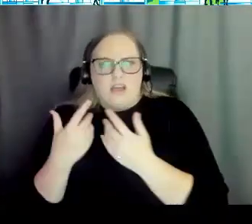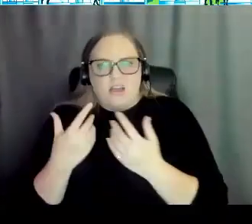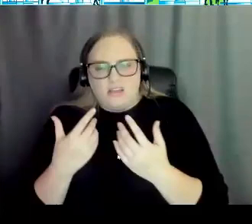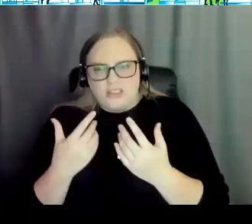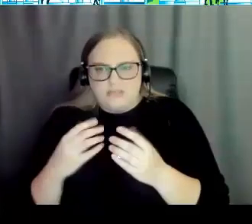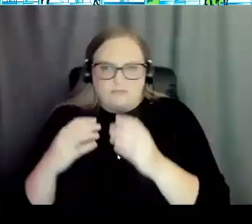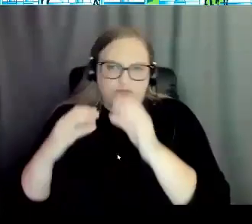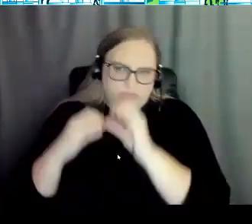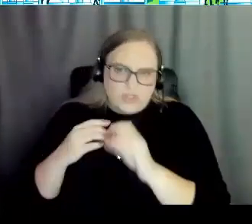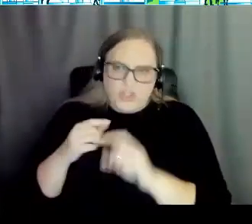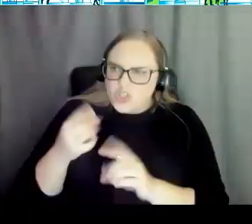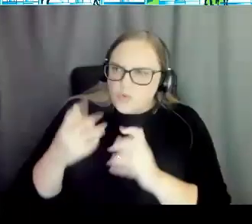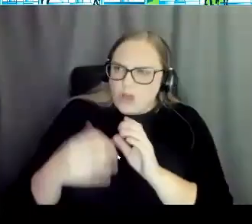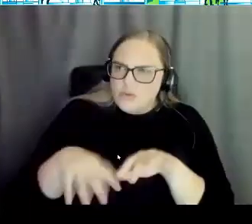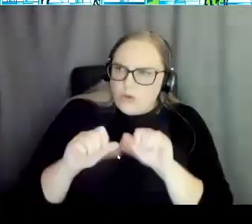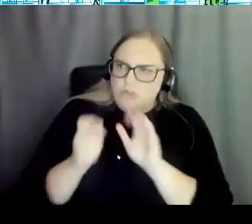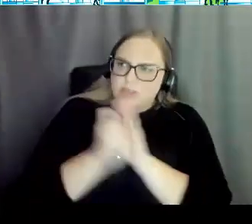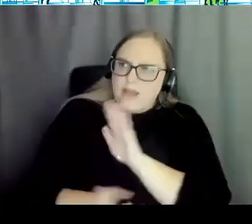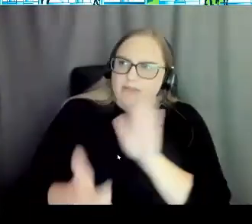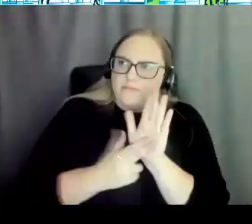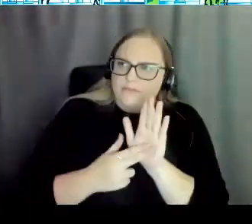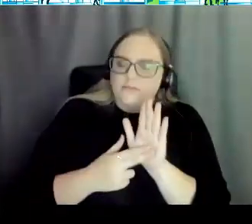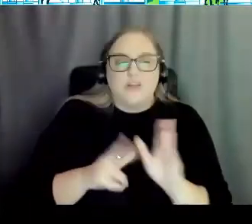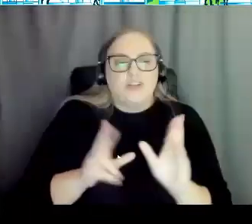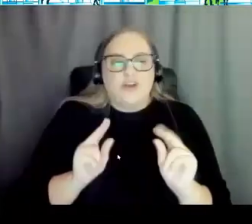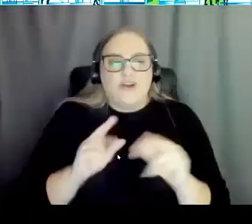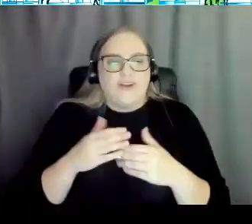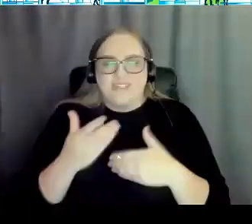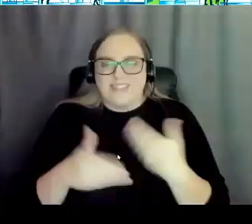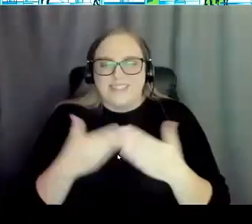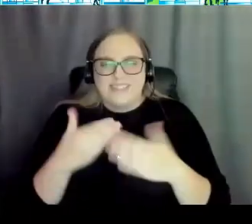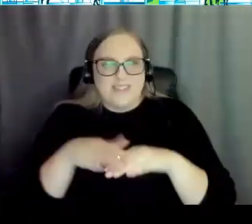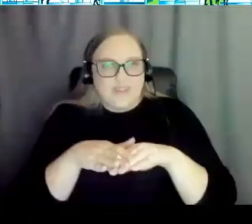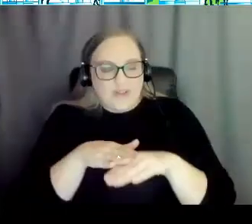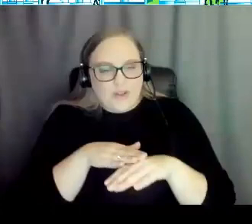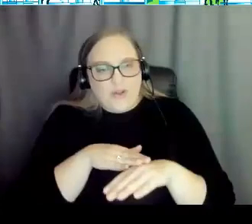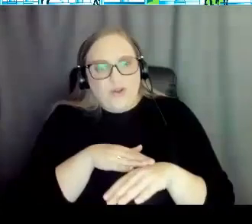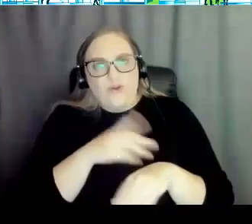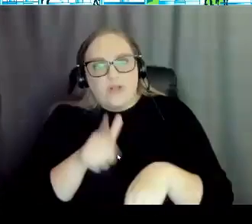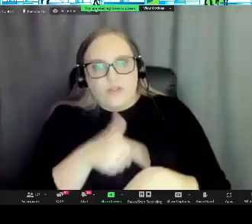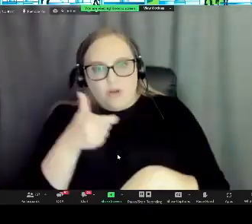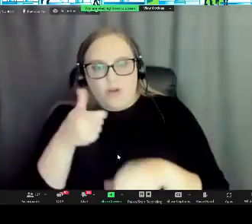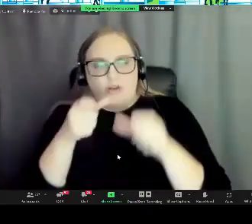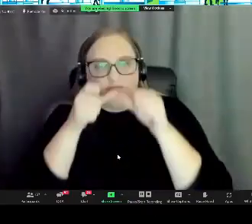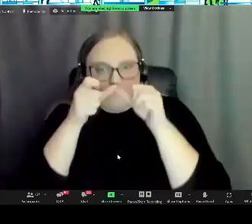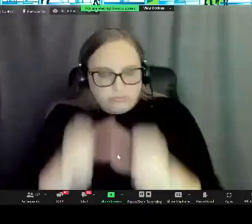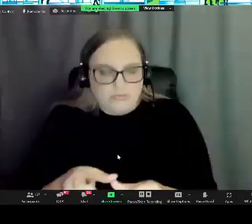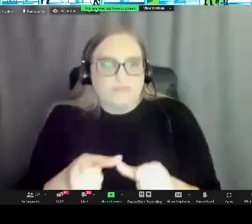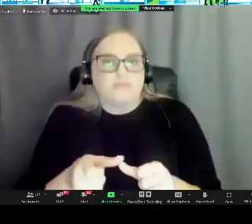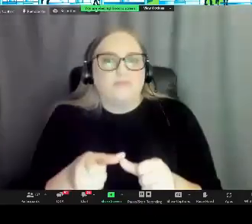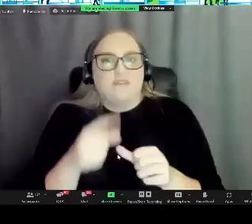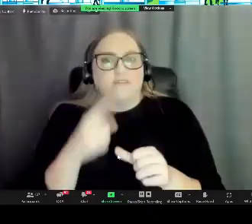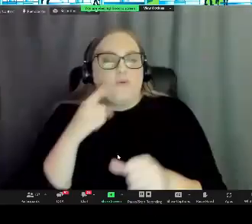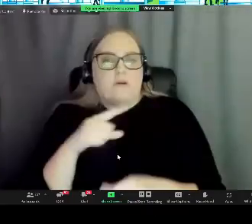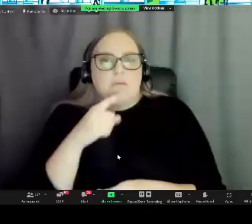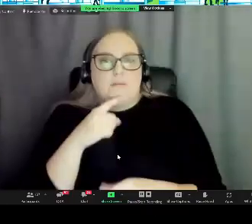yes or no sign on the dotted line? We're taking it slow because a slow and long sustained period of public engagement is the